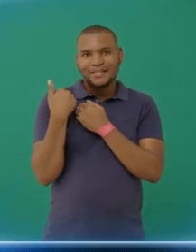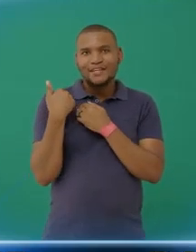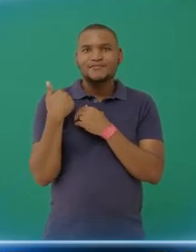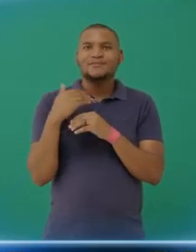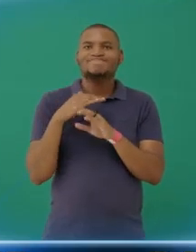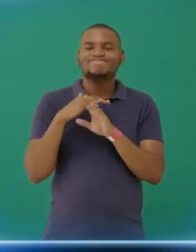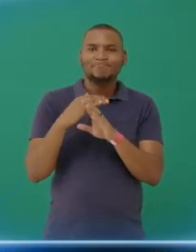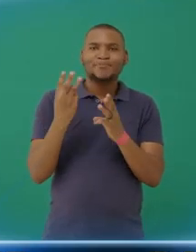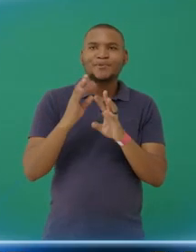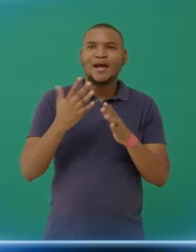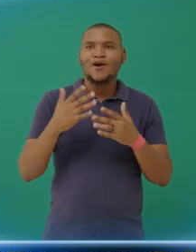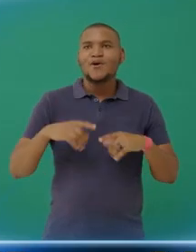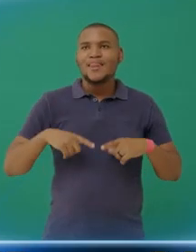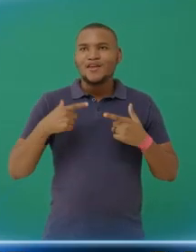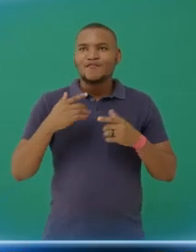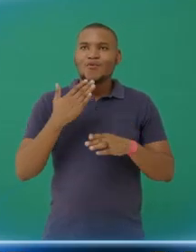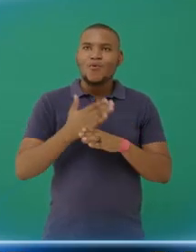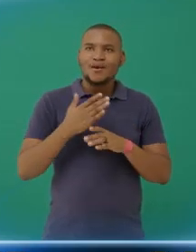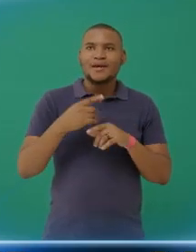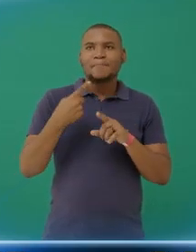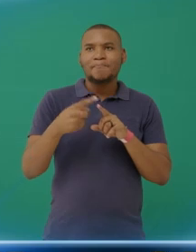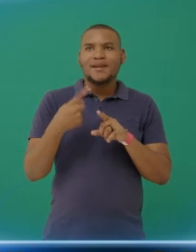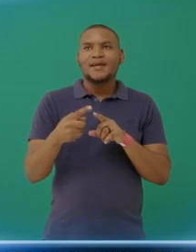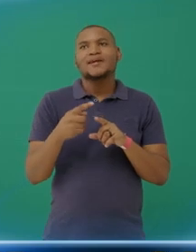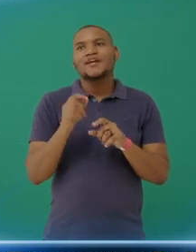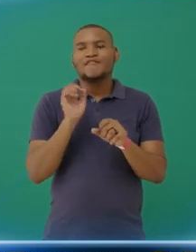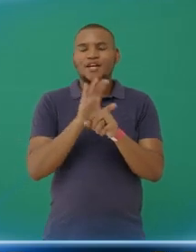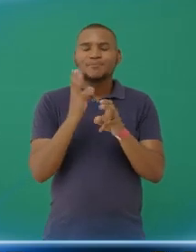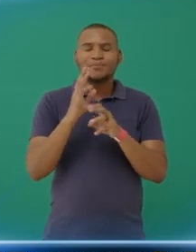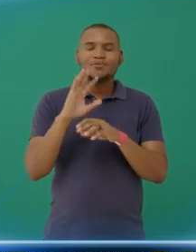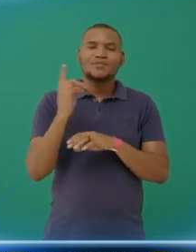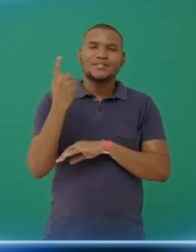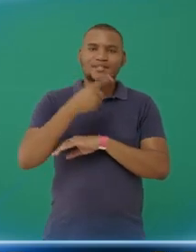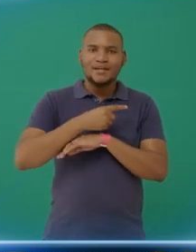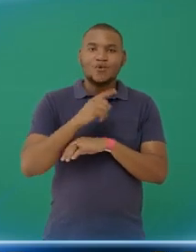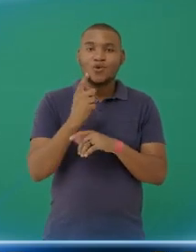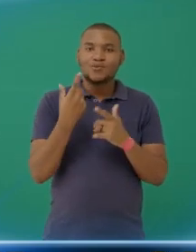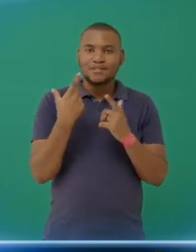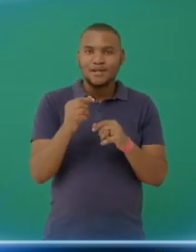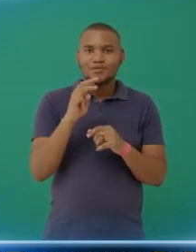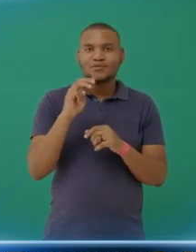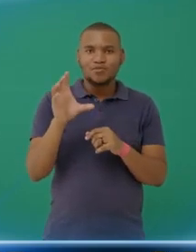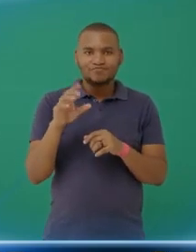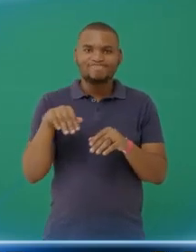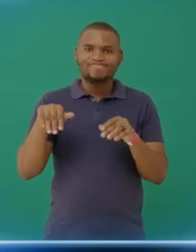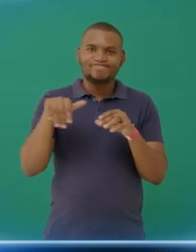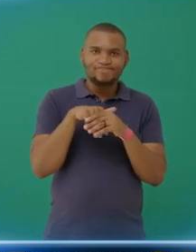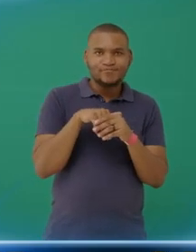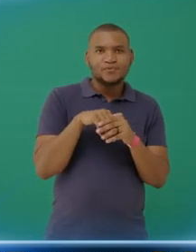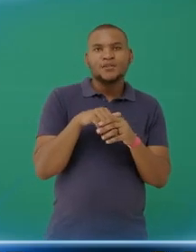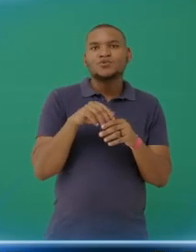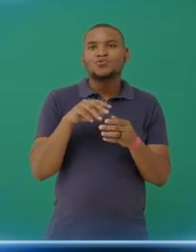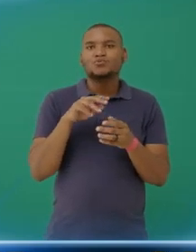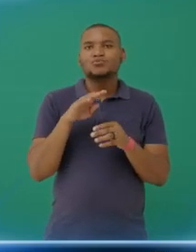live, work and play. It affects people on a daily basis. What we have done in the Western Cape is literally to step in and to step up. So